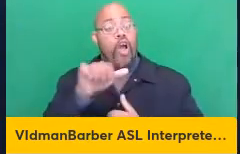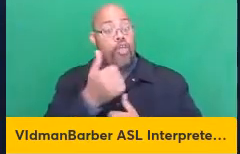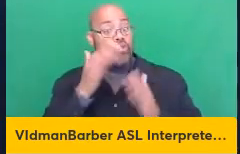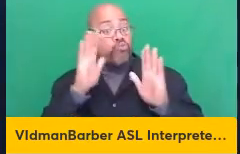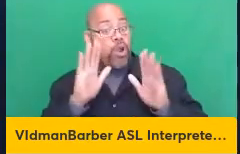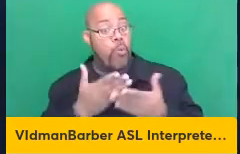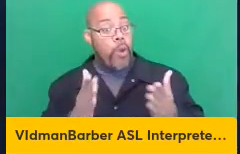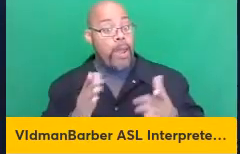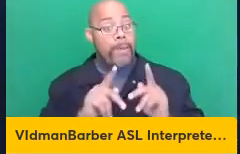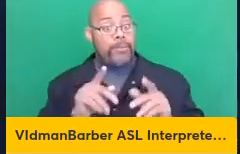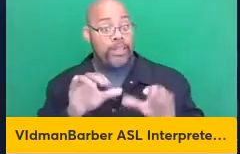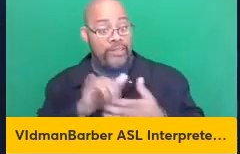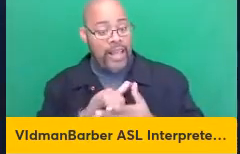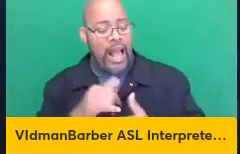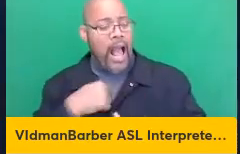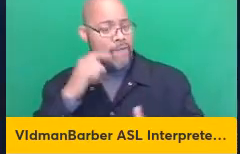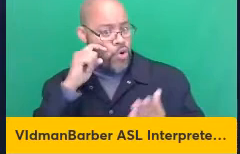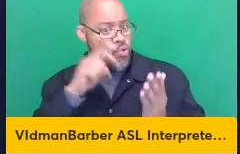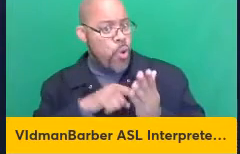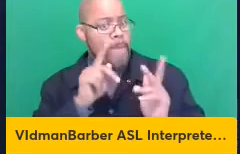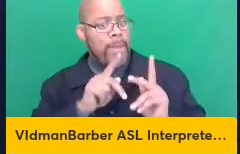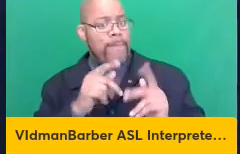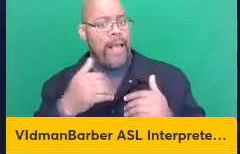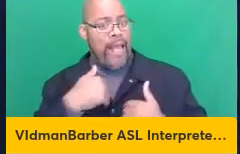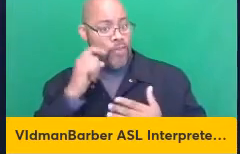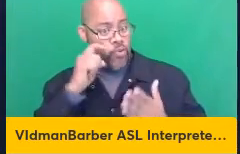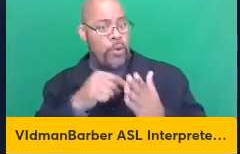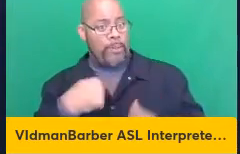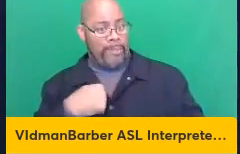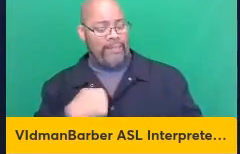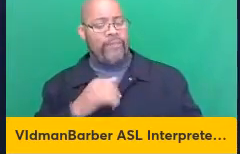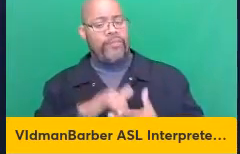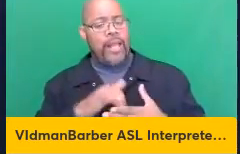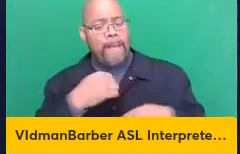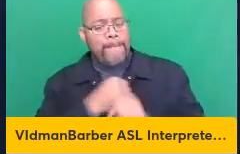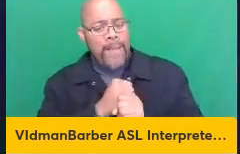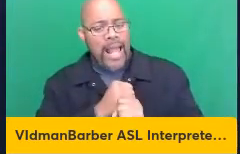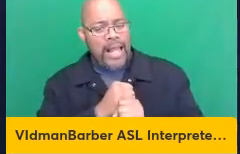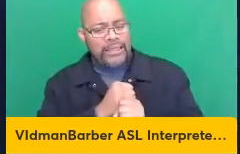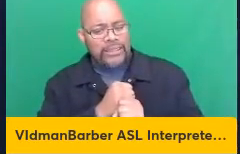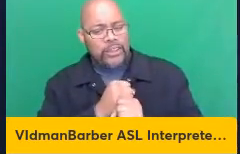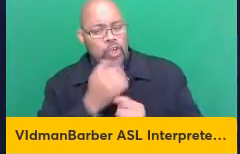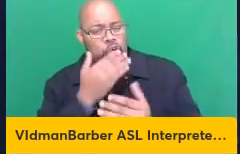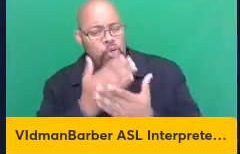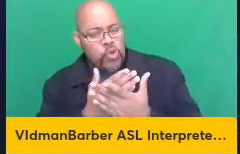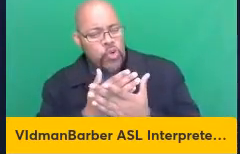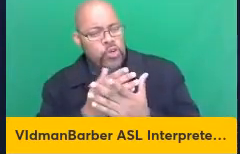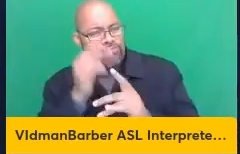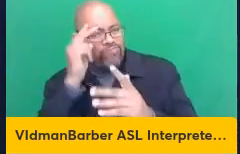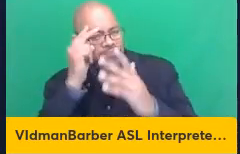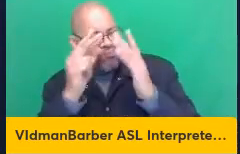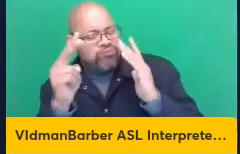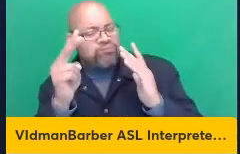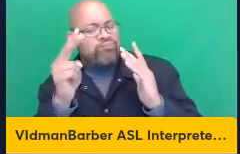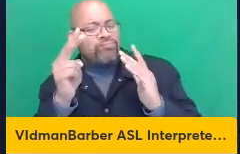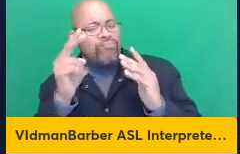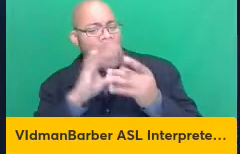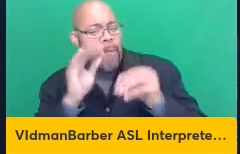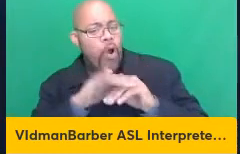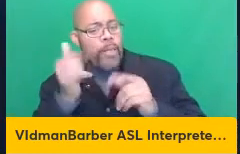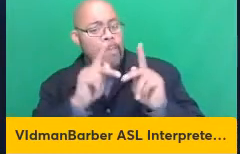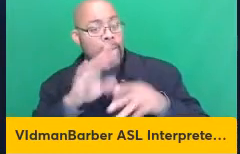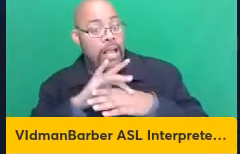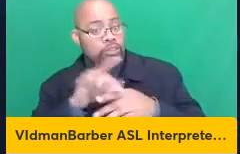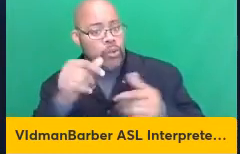ways that people have done that, I've noticed people and people have noticed me, is by crafting insightful comments on other people's content. You're